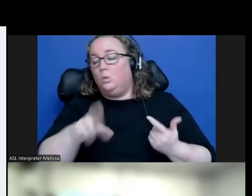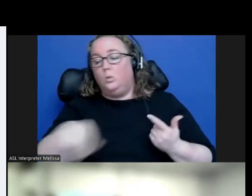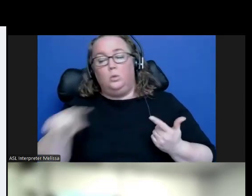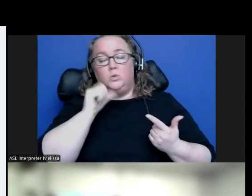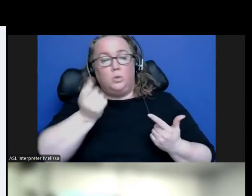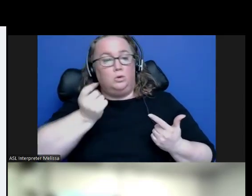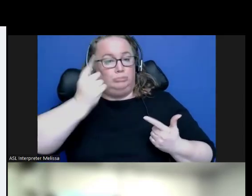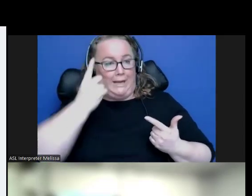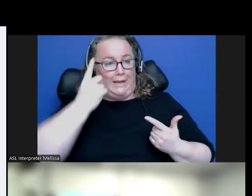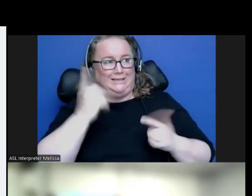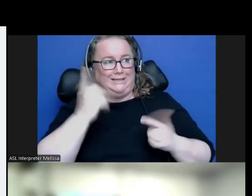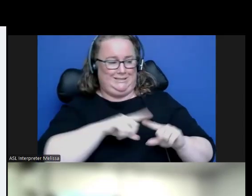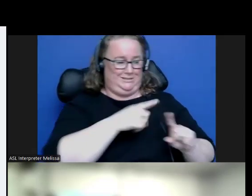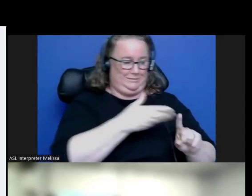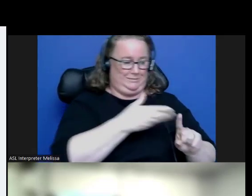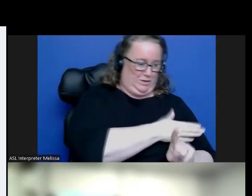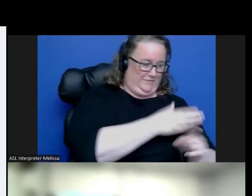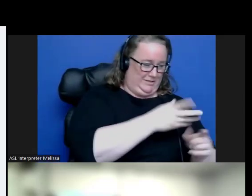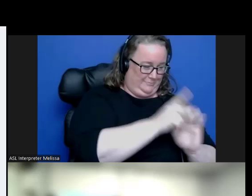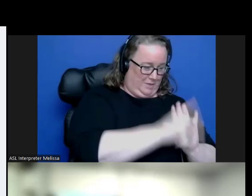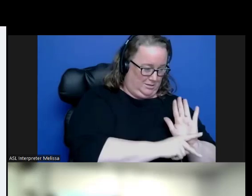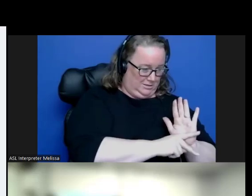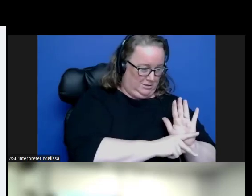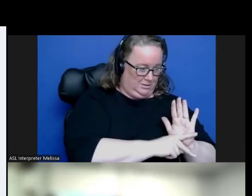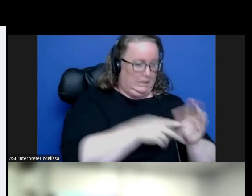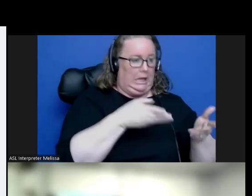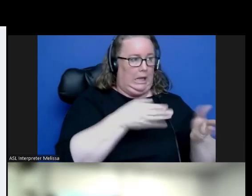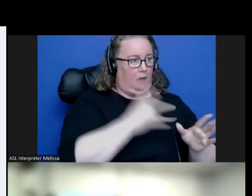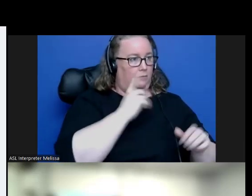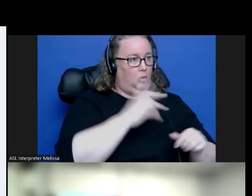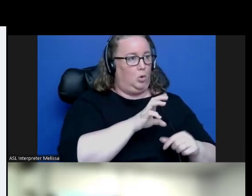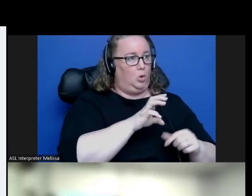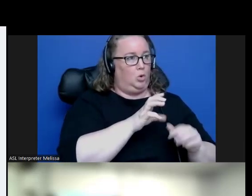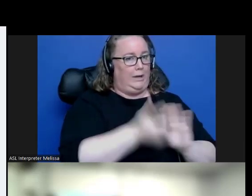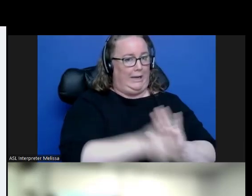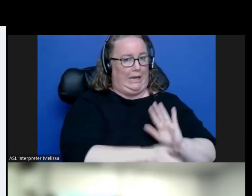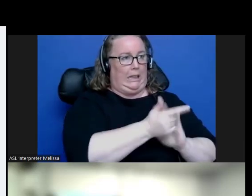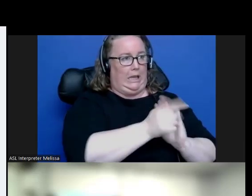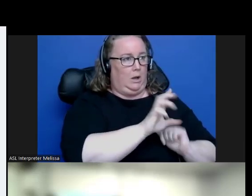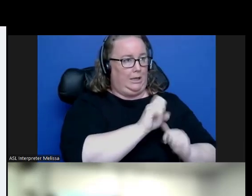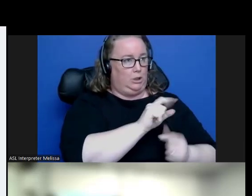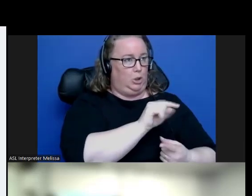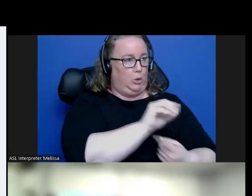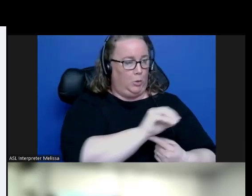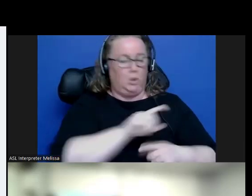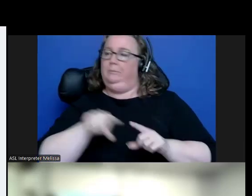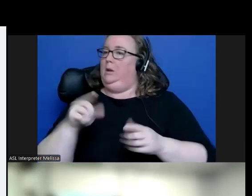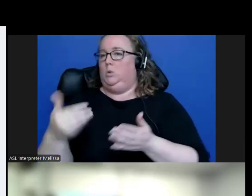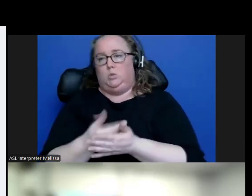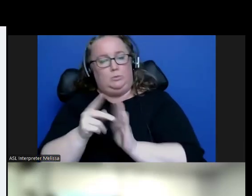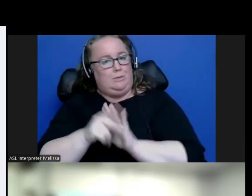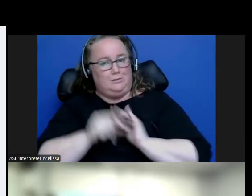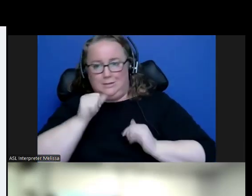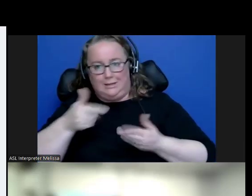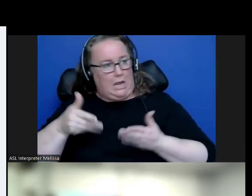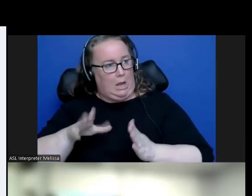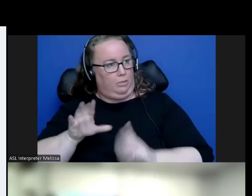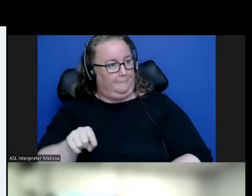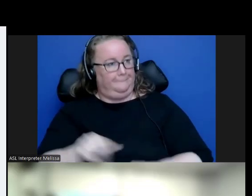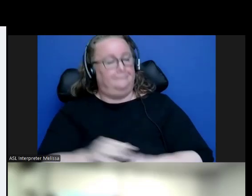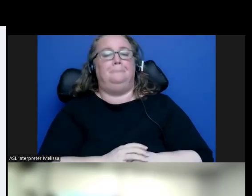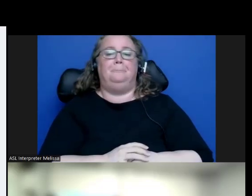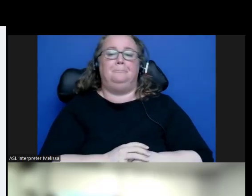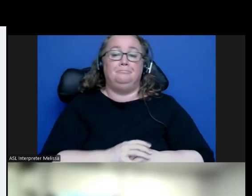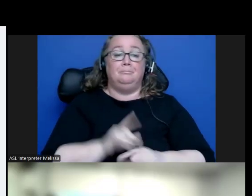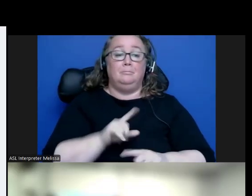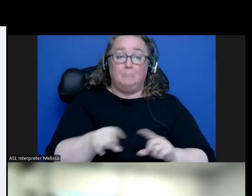difference between the prior policy, which allowed for illegal ETOs, and the new policy, which does not. But it's worth pointing